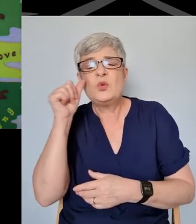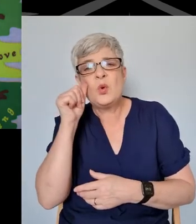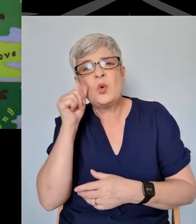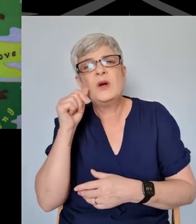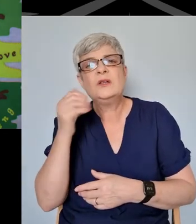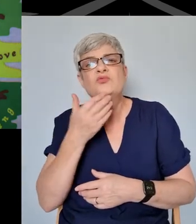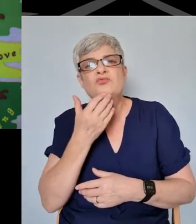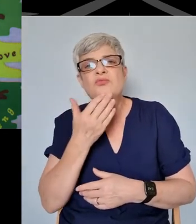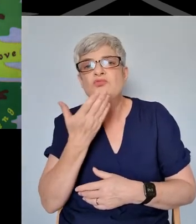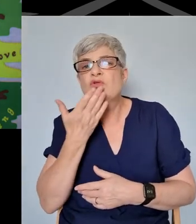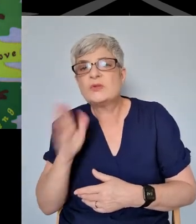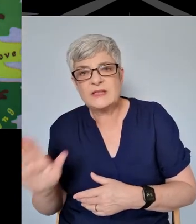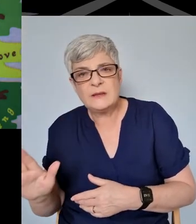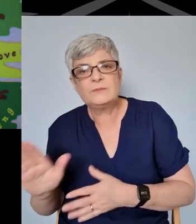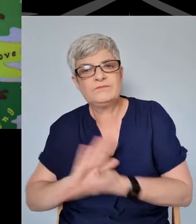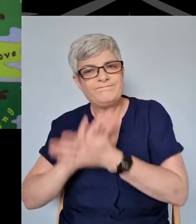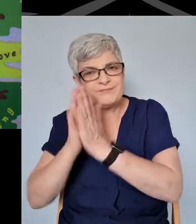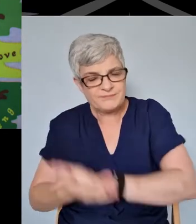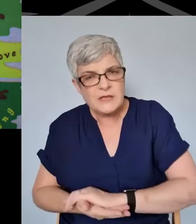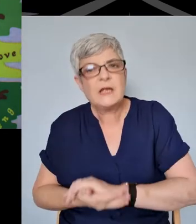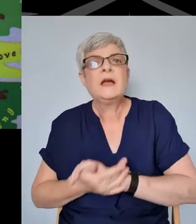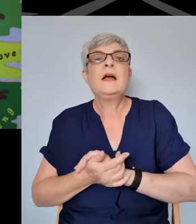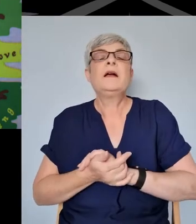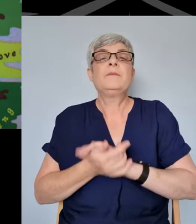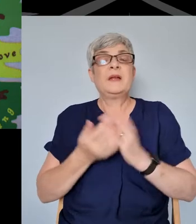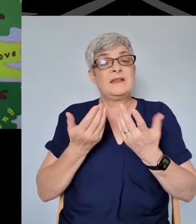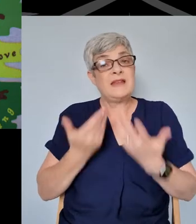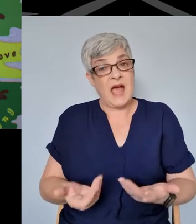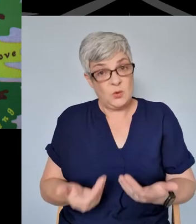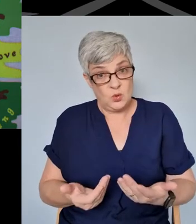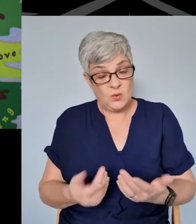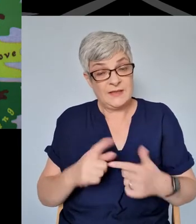message focused more not on condemnation and judgment,